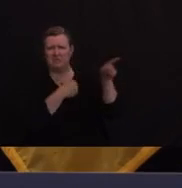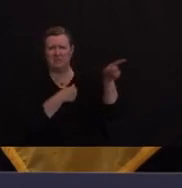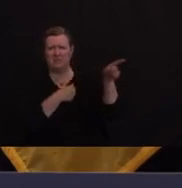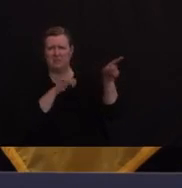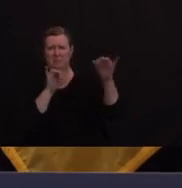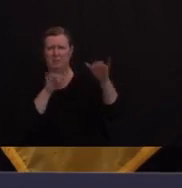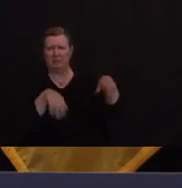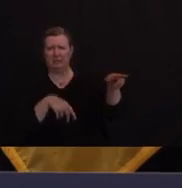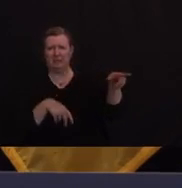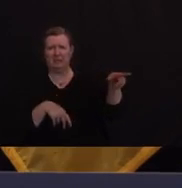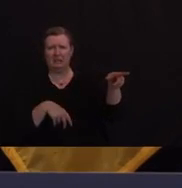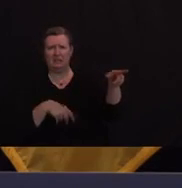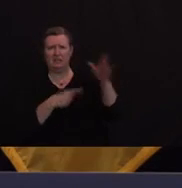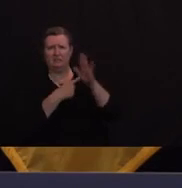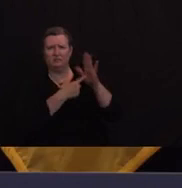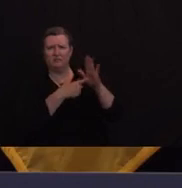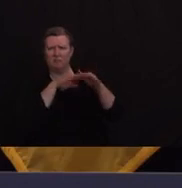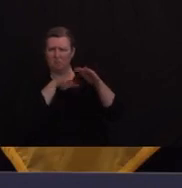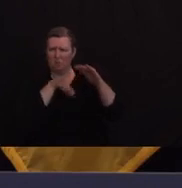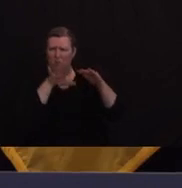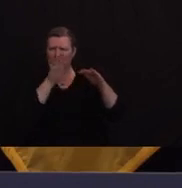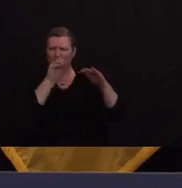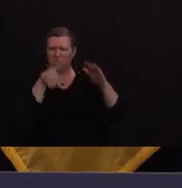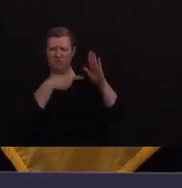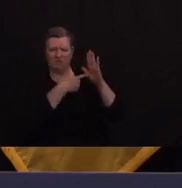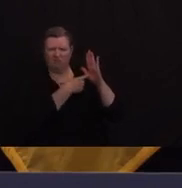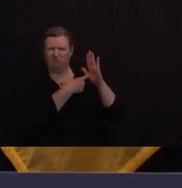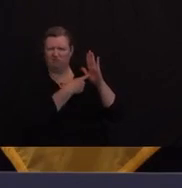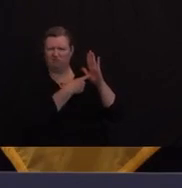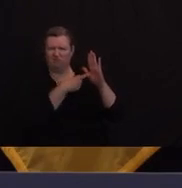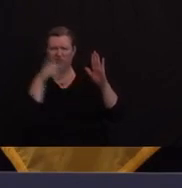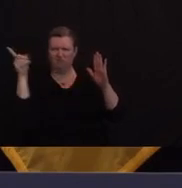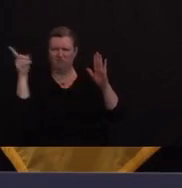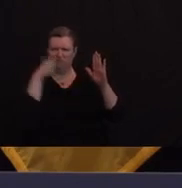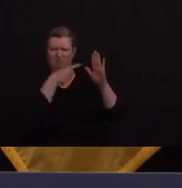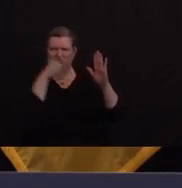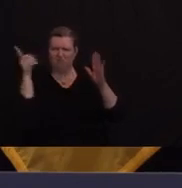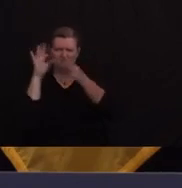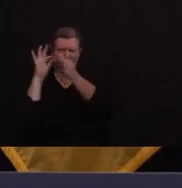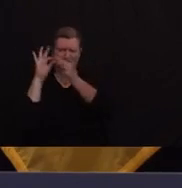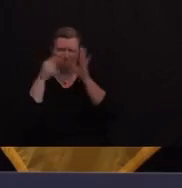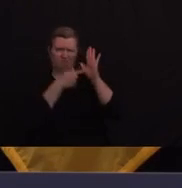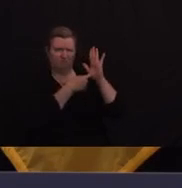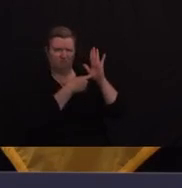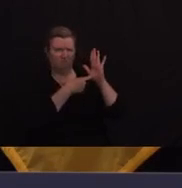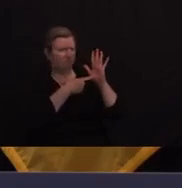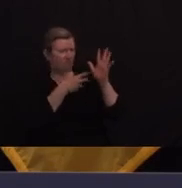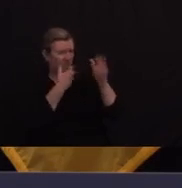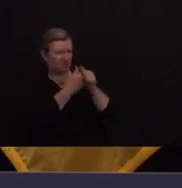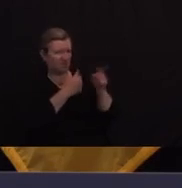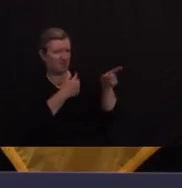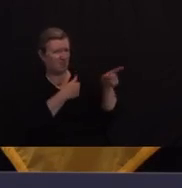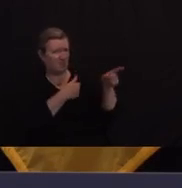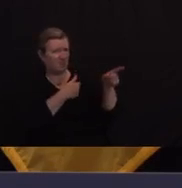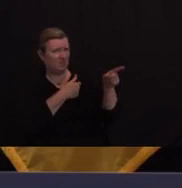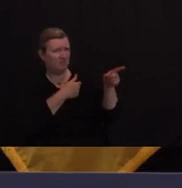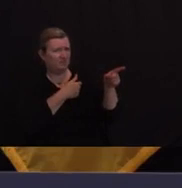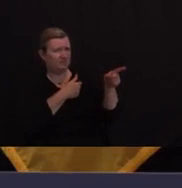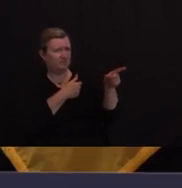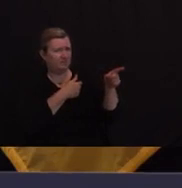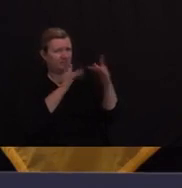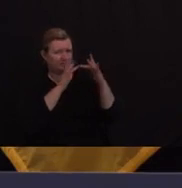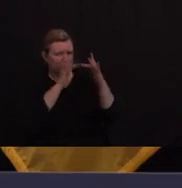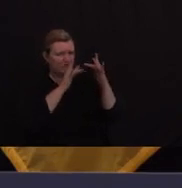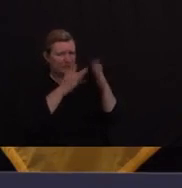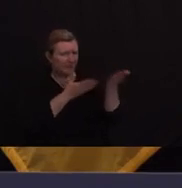it shows as of today. Is there a reason that hasn't been updated? And I also had a question about the